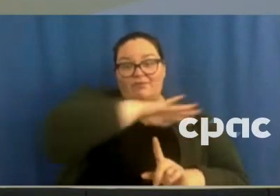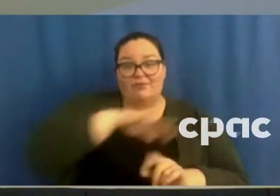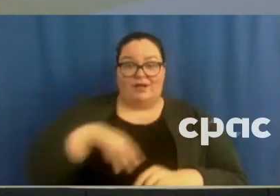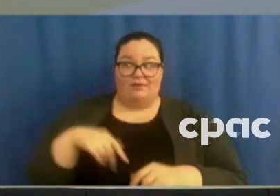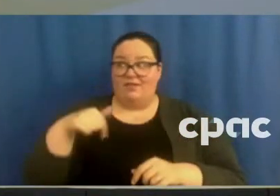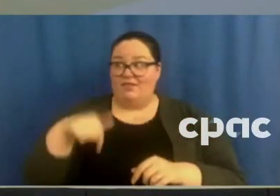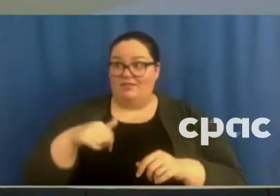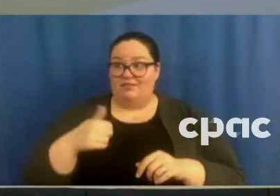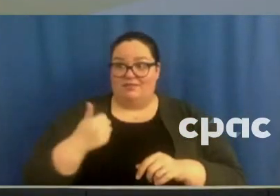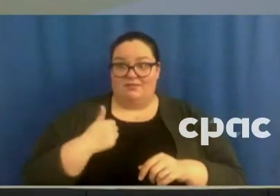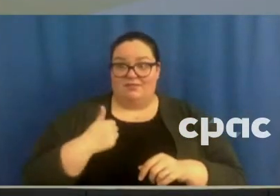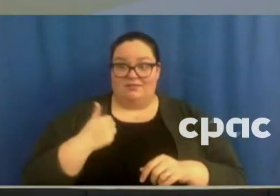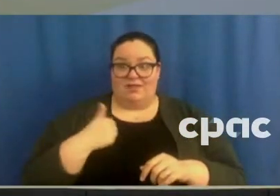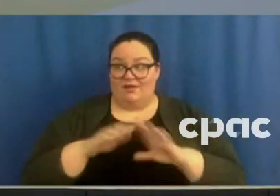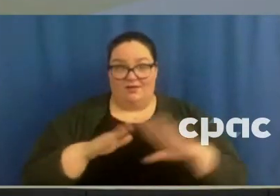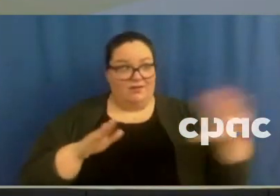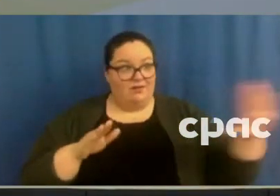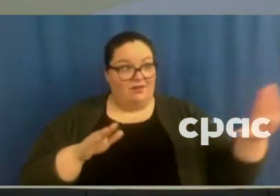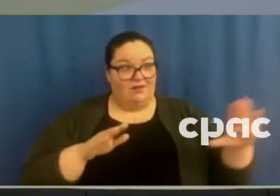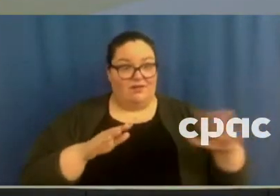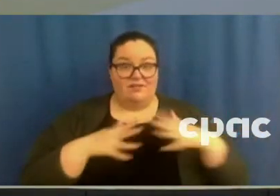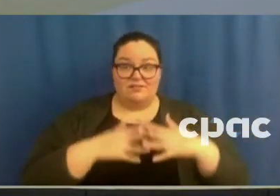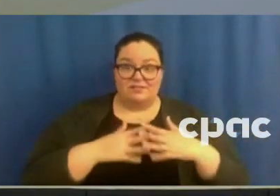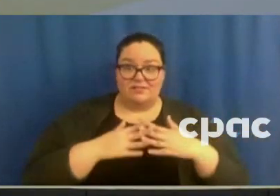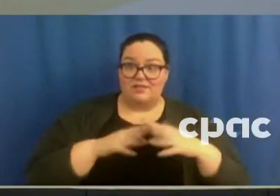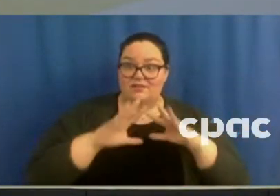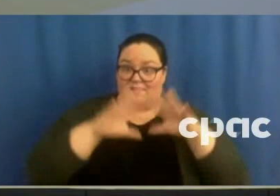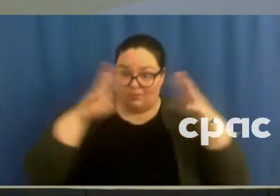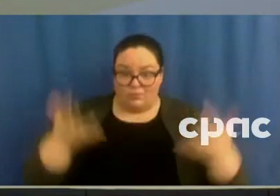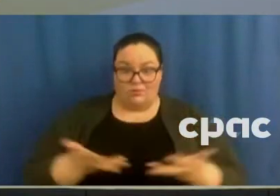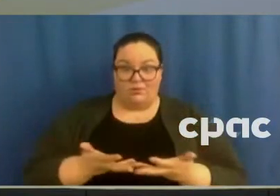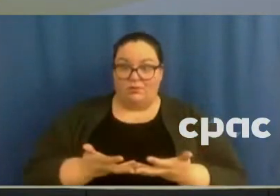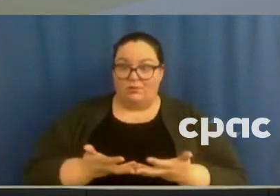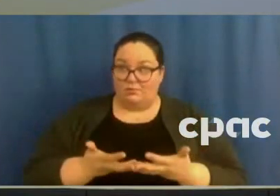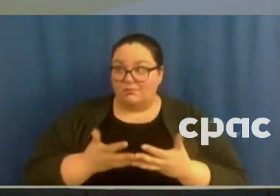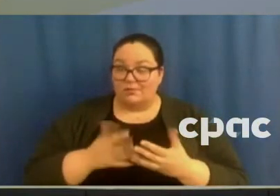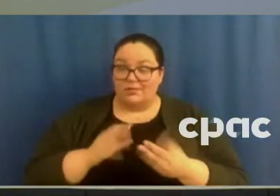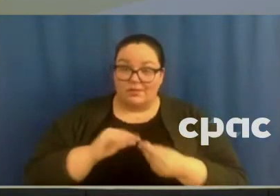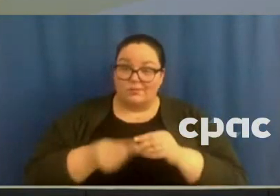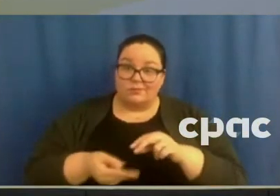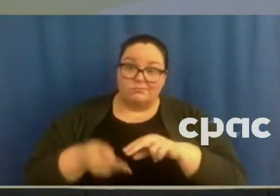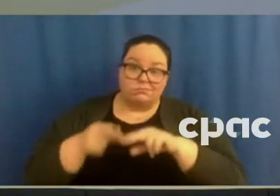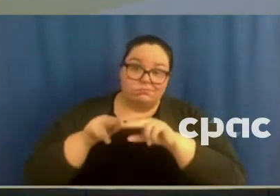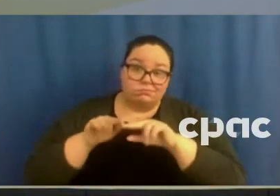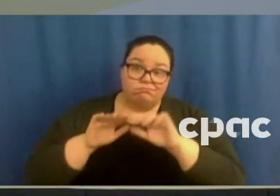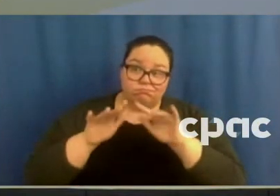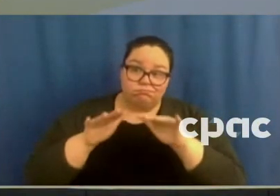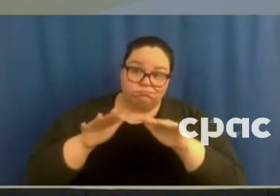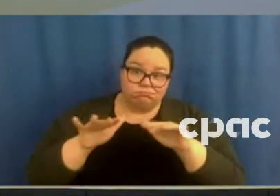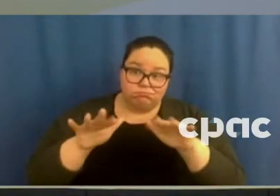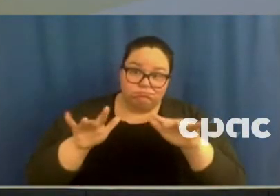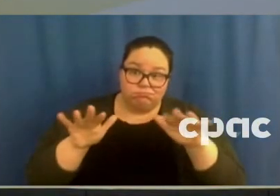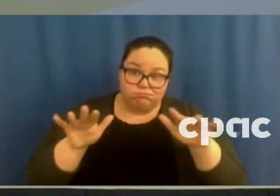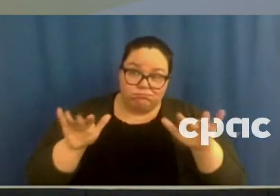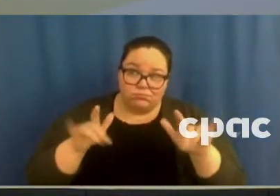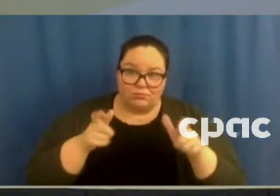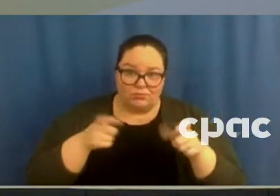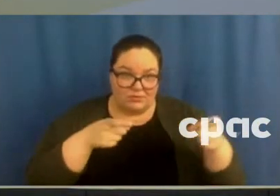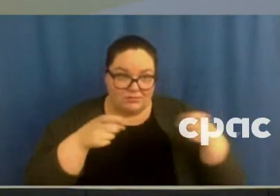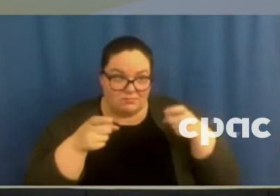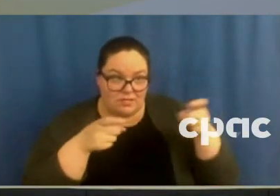country, in the world, and that we need to be prepared to manage this kind